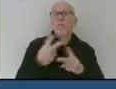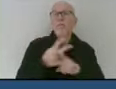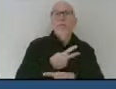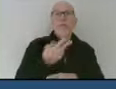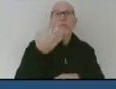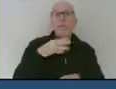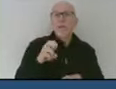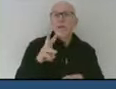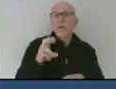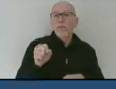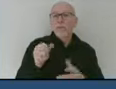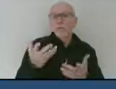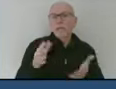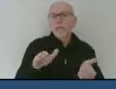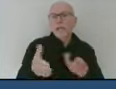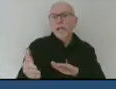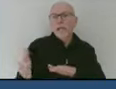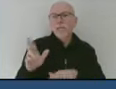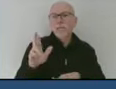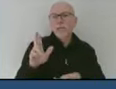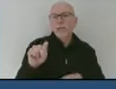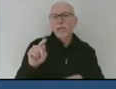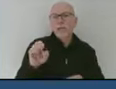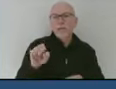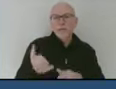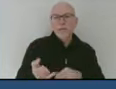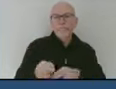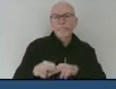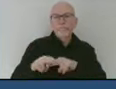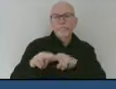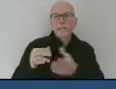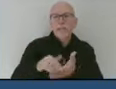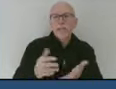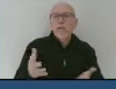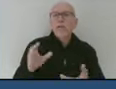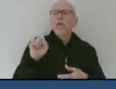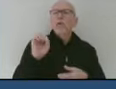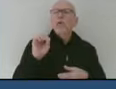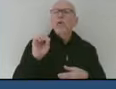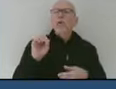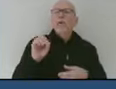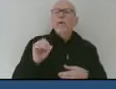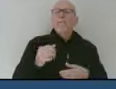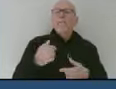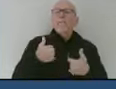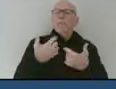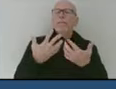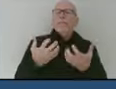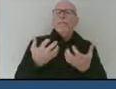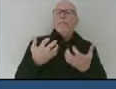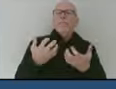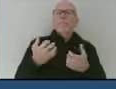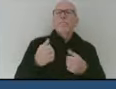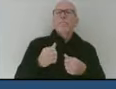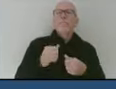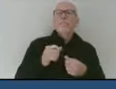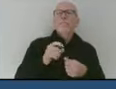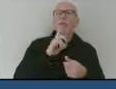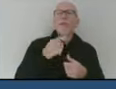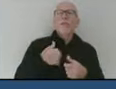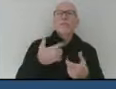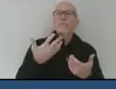the death rate rising. And so I just want to, I don't think I can beat on that